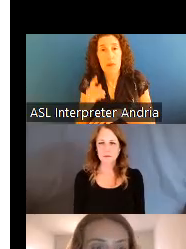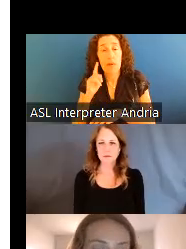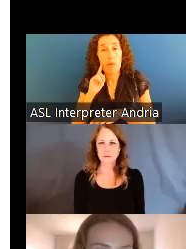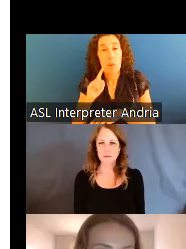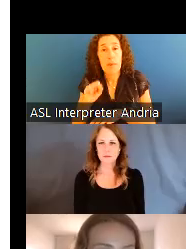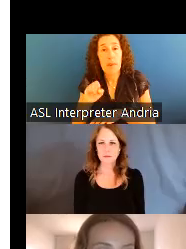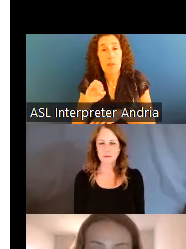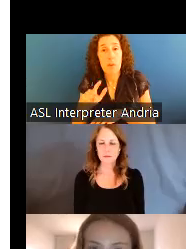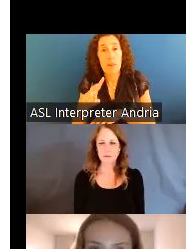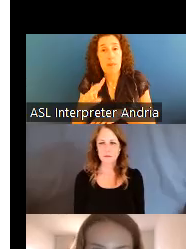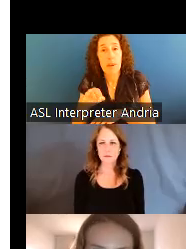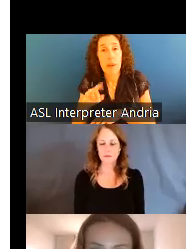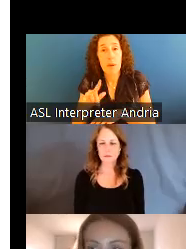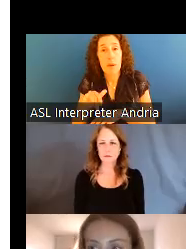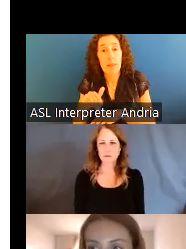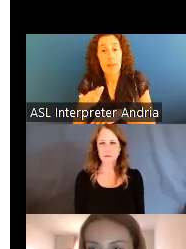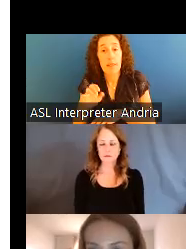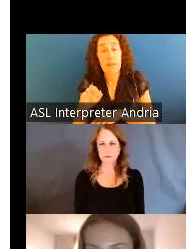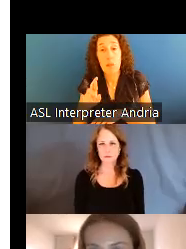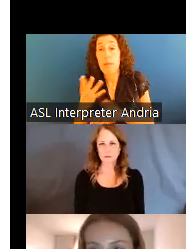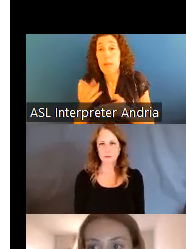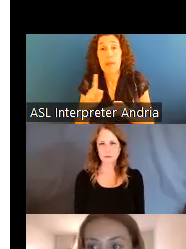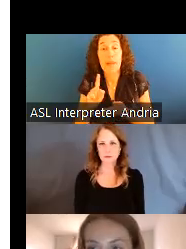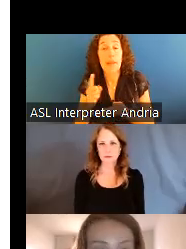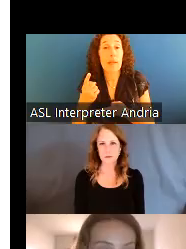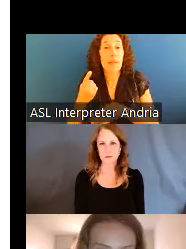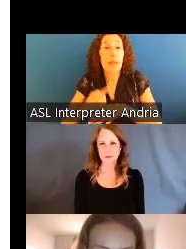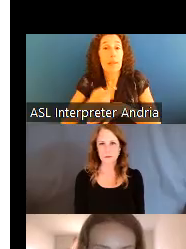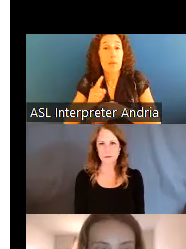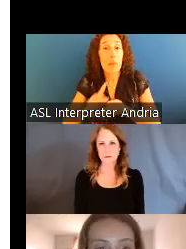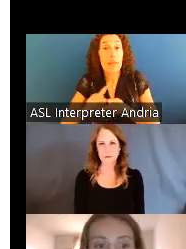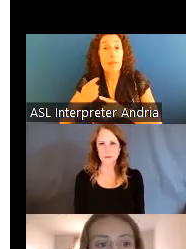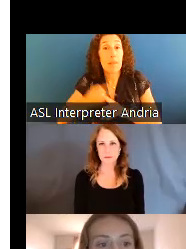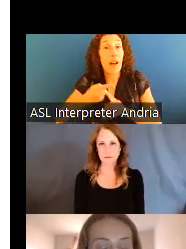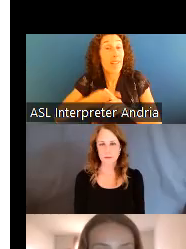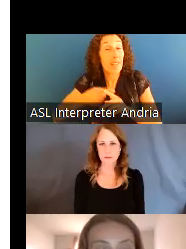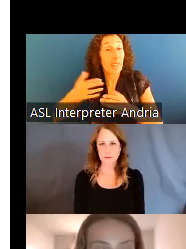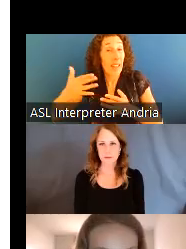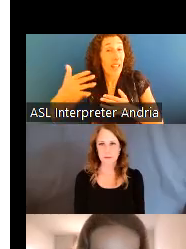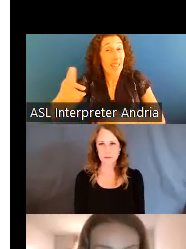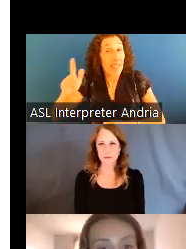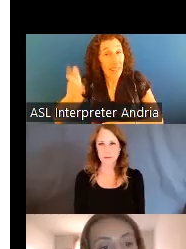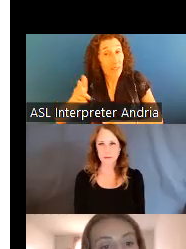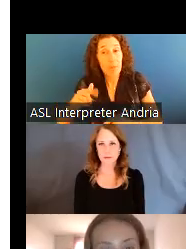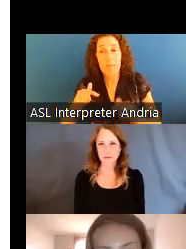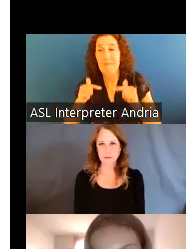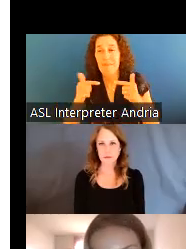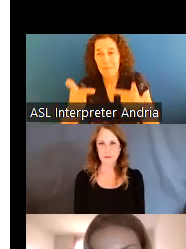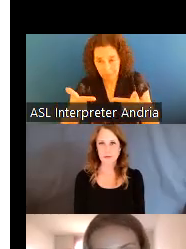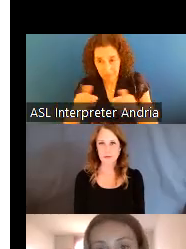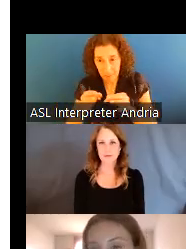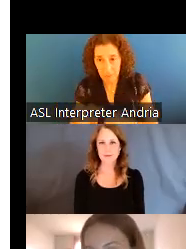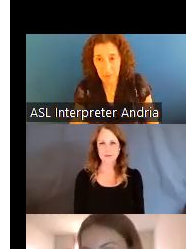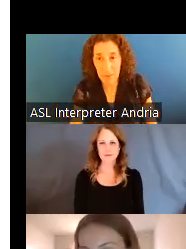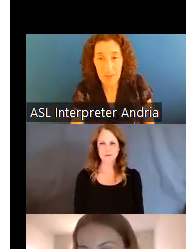report days, weeks, months, years later. And law enforcement is